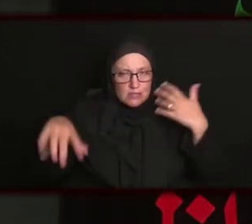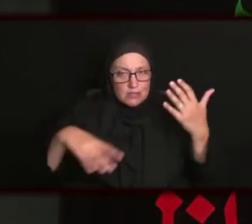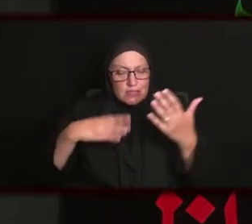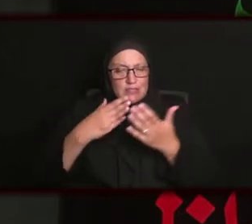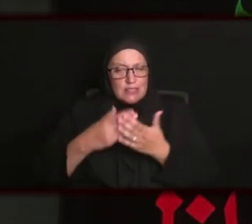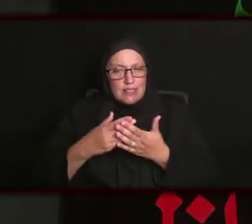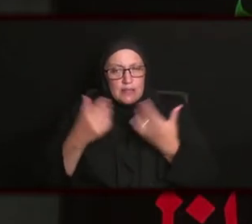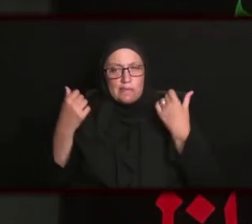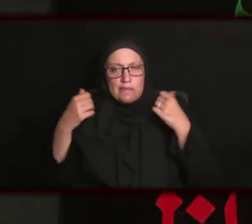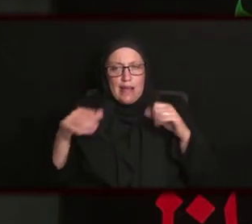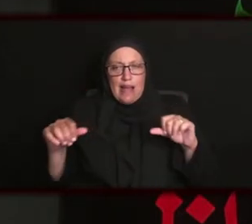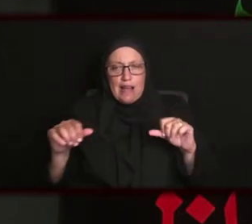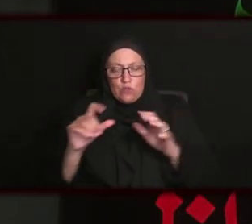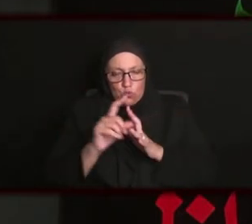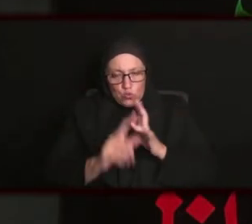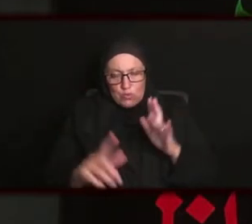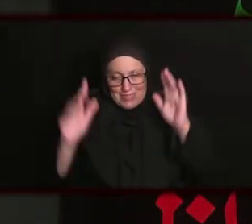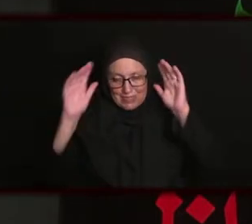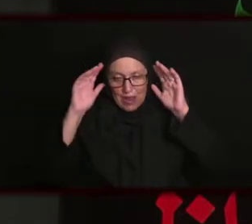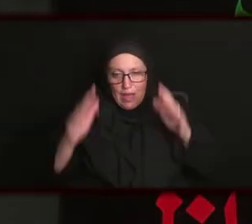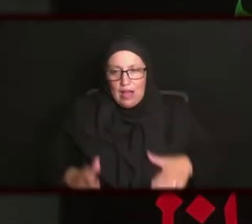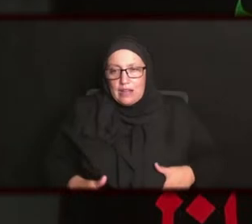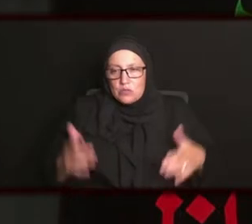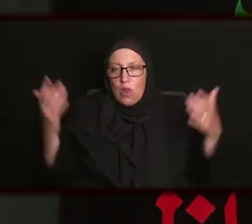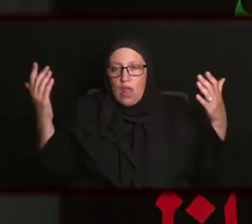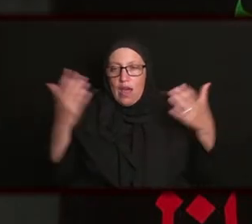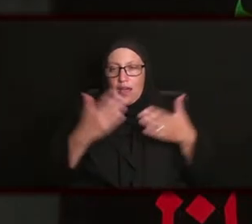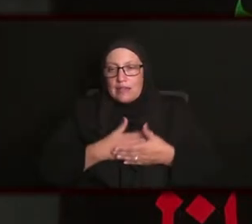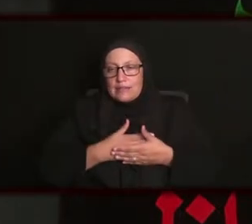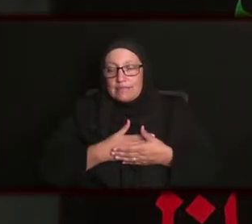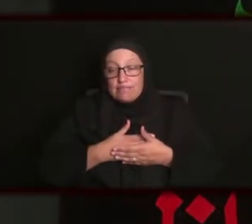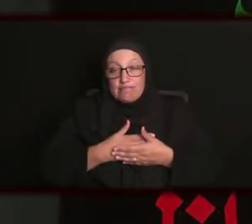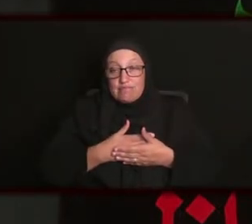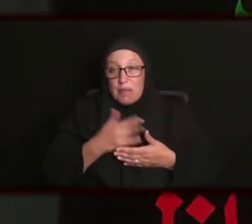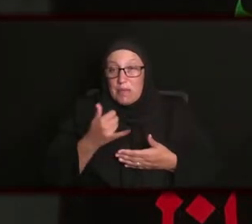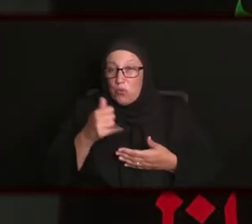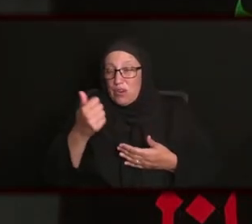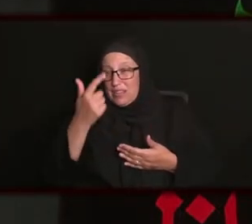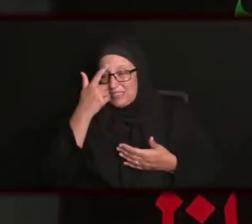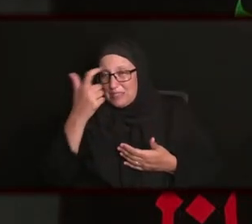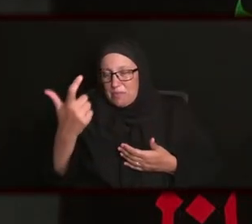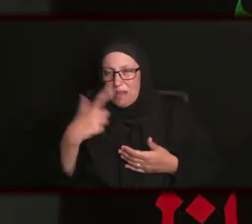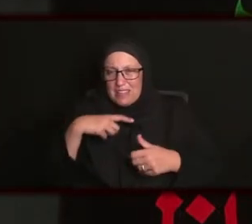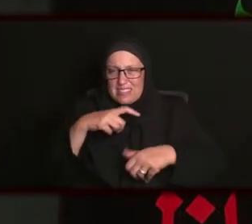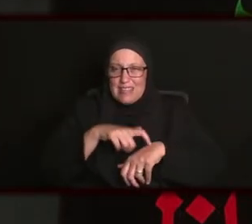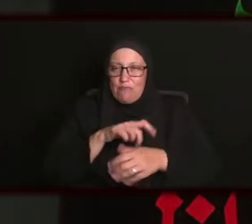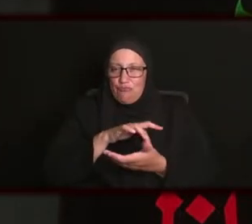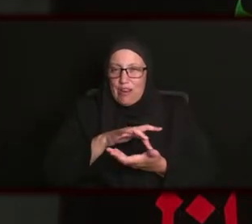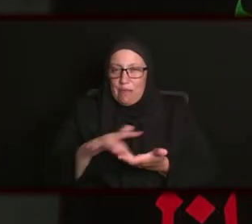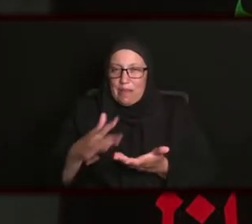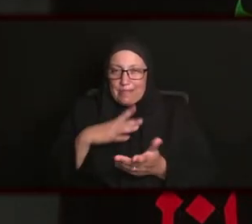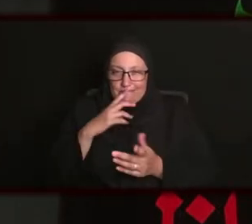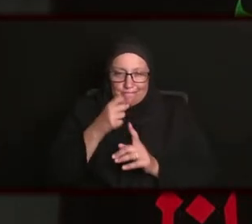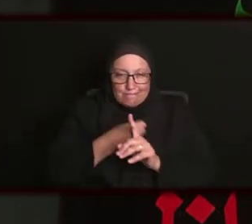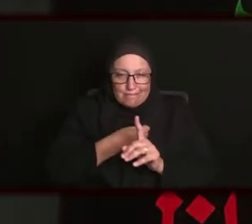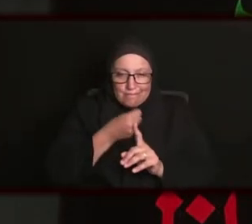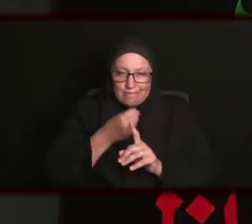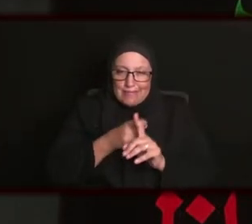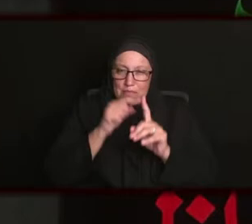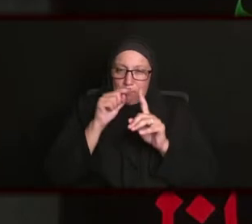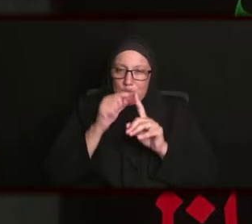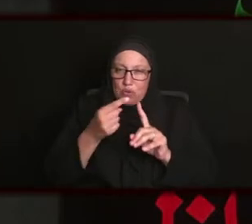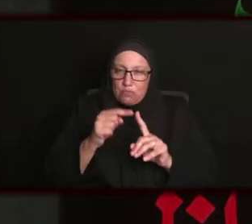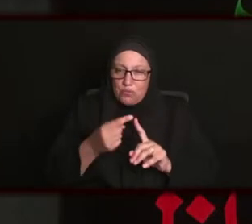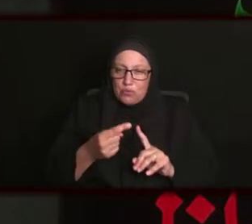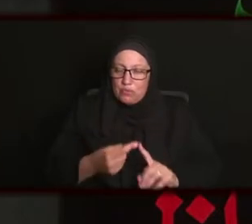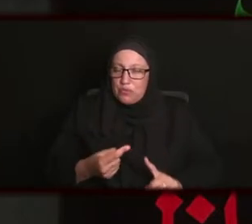been practicing Salatul Layl. Maybe it's a good thing that my time is running out, because I'm emphasizing on certain points, which is